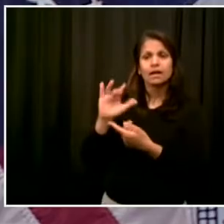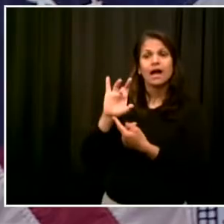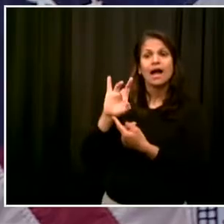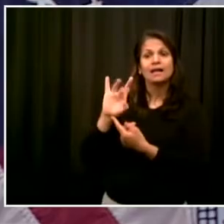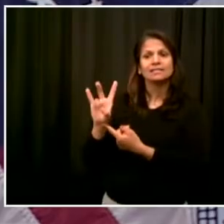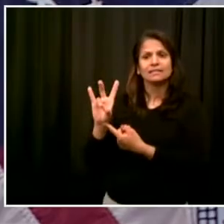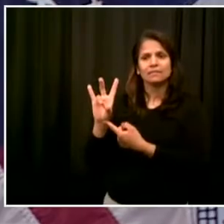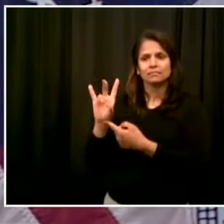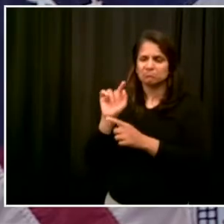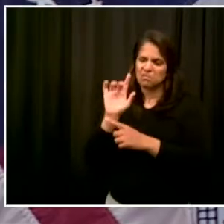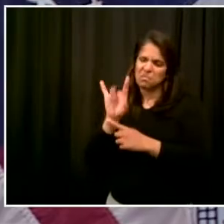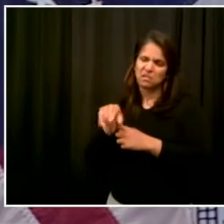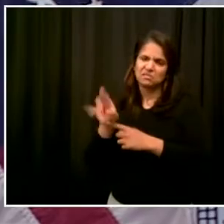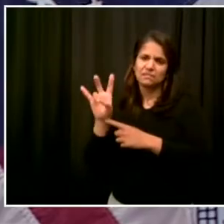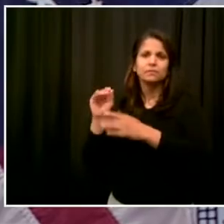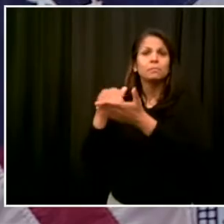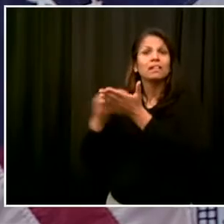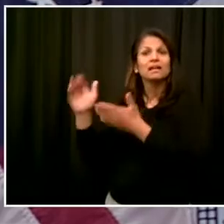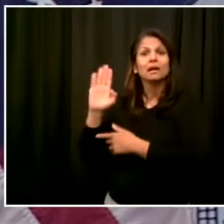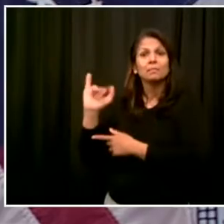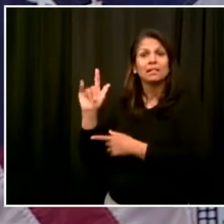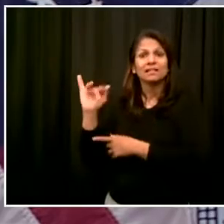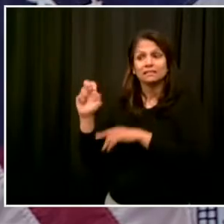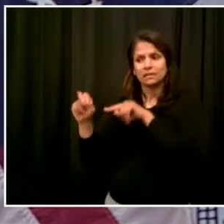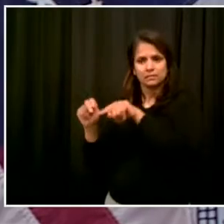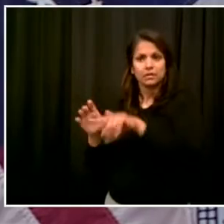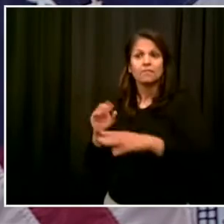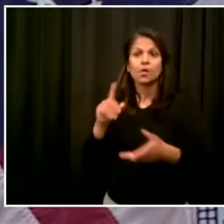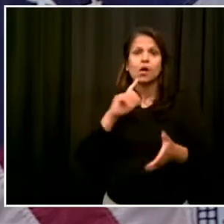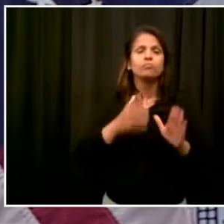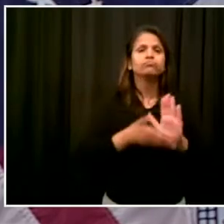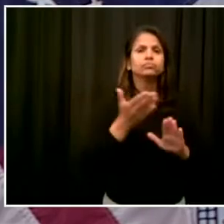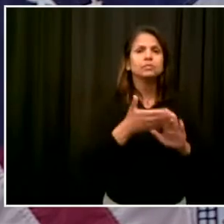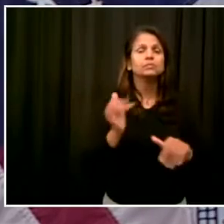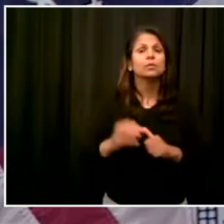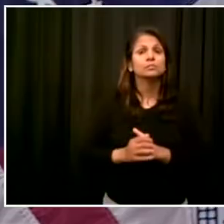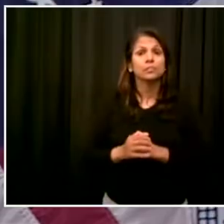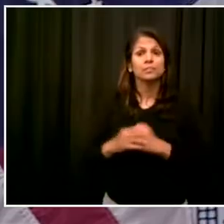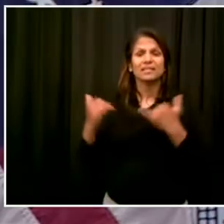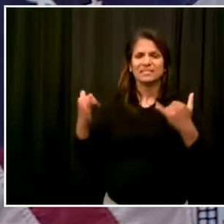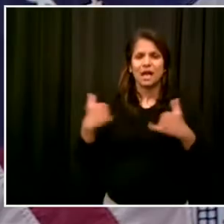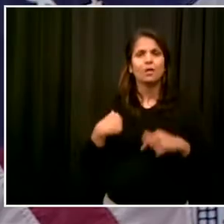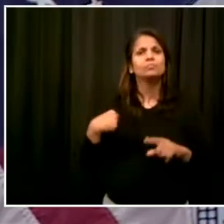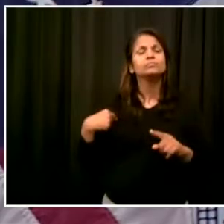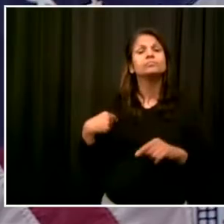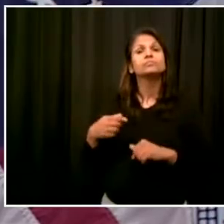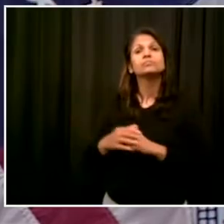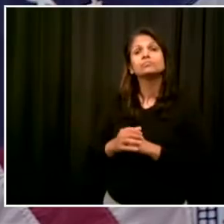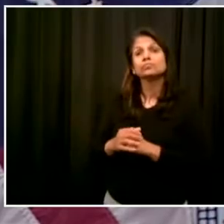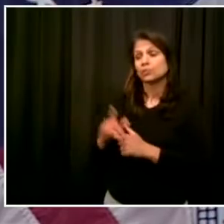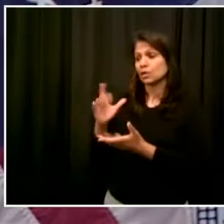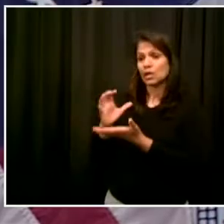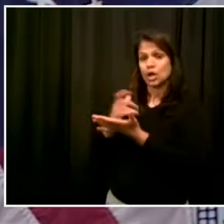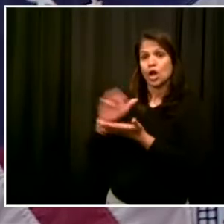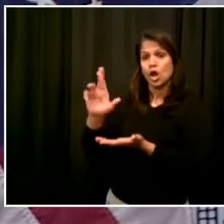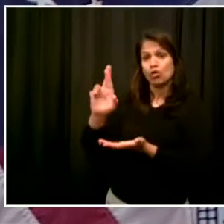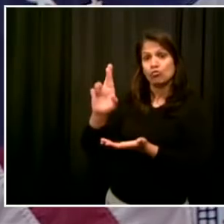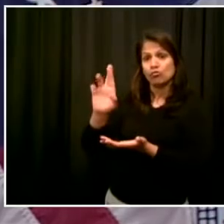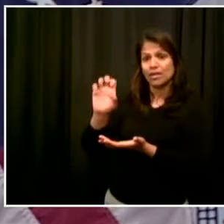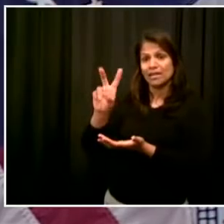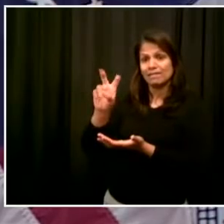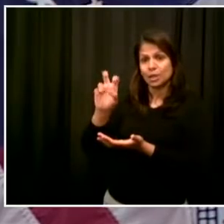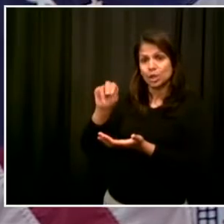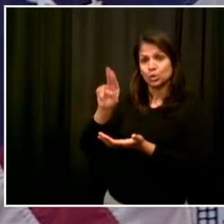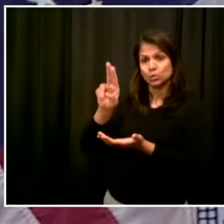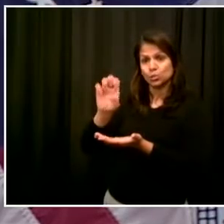reality. And it's tough for all of us, but that's what we have to do. So even with the savings I've just delineated, there's still $1 billion more that we